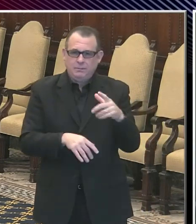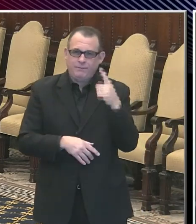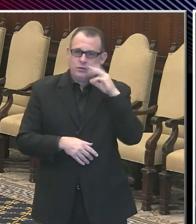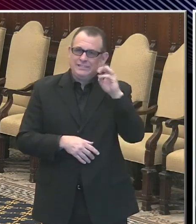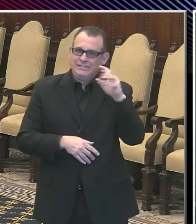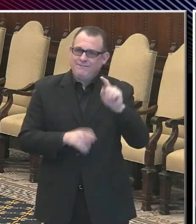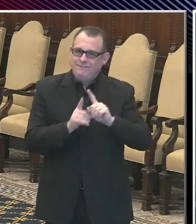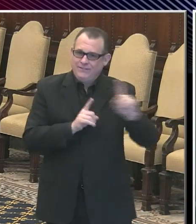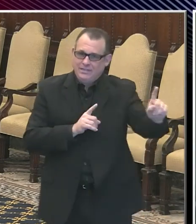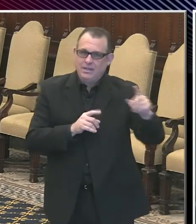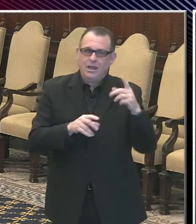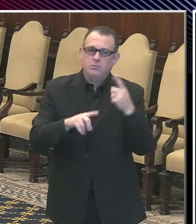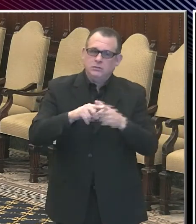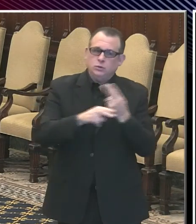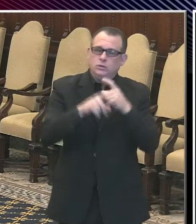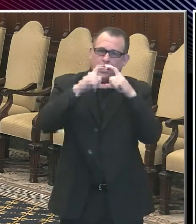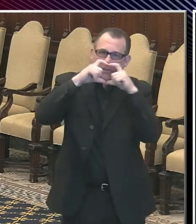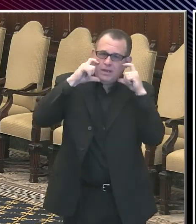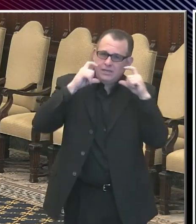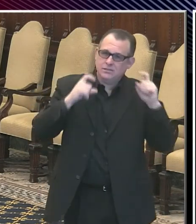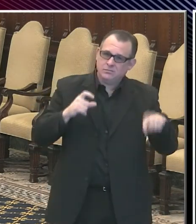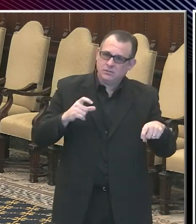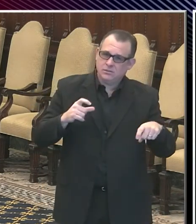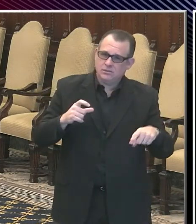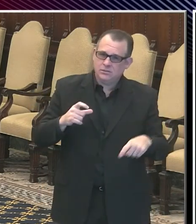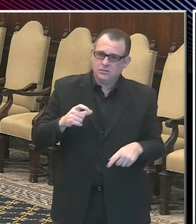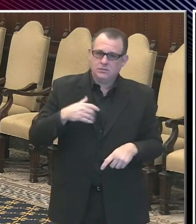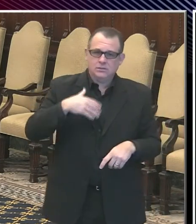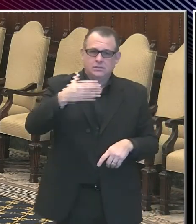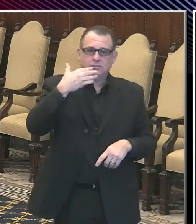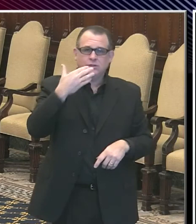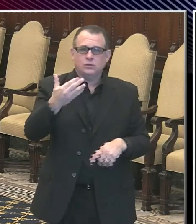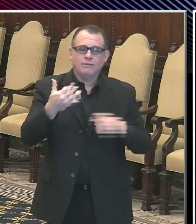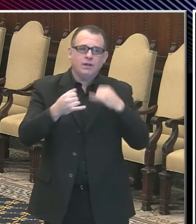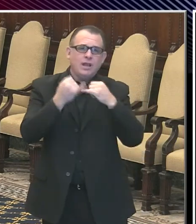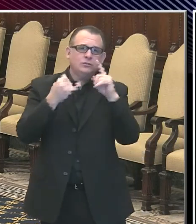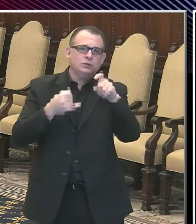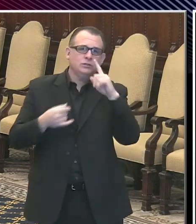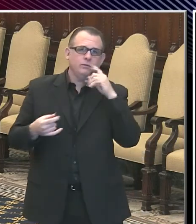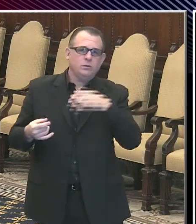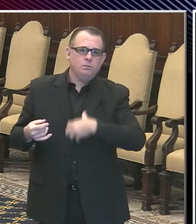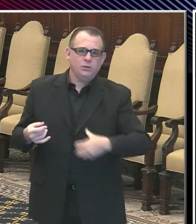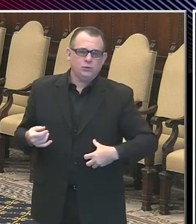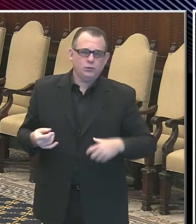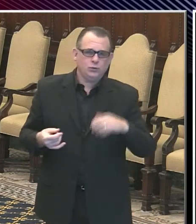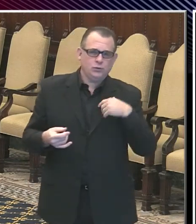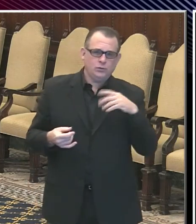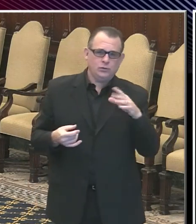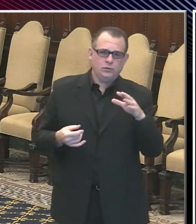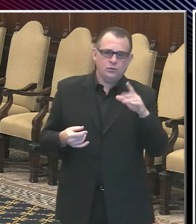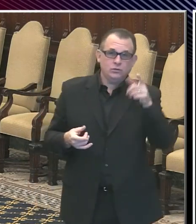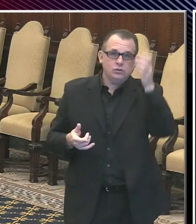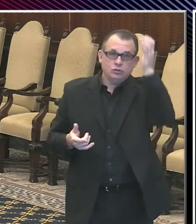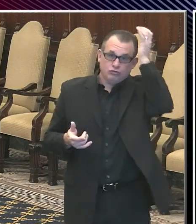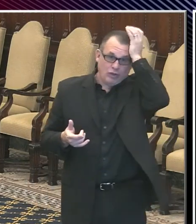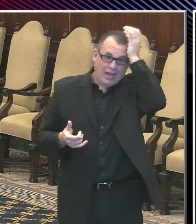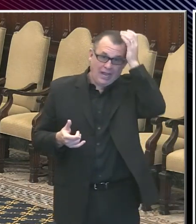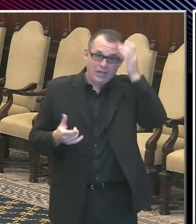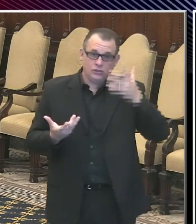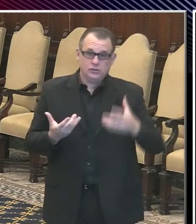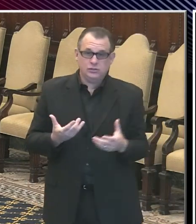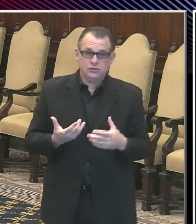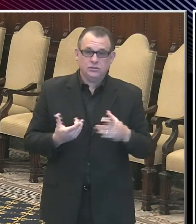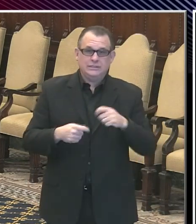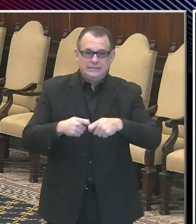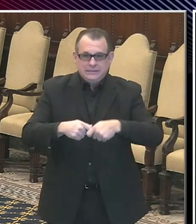masks. Thank you. And my last question is for the mayor. You talked about the trash being tied and secured.